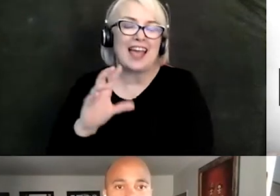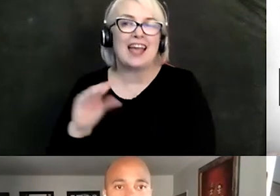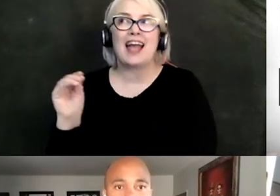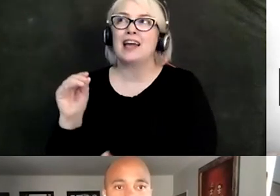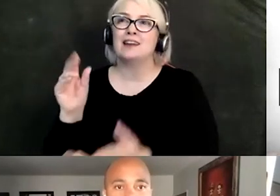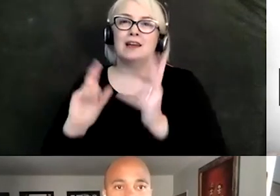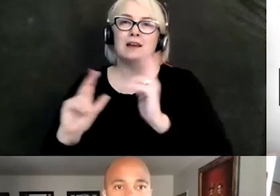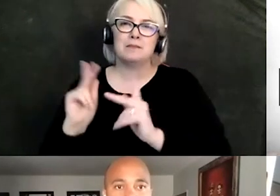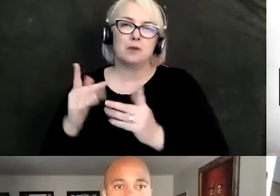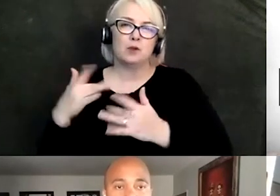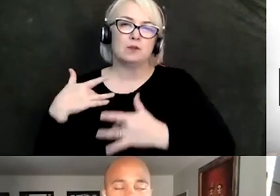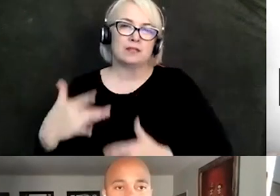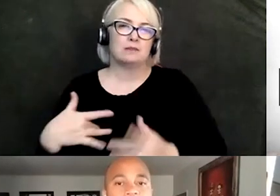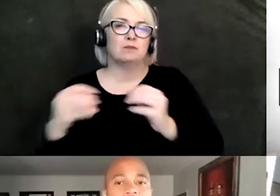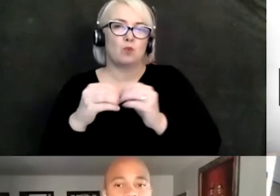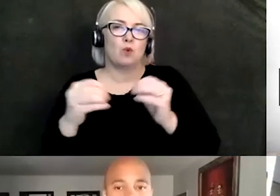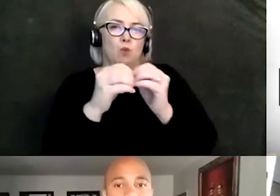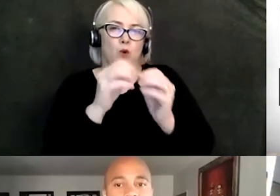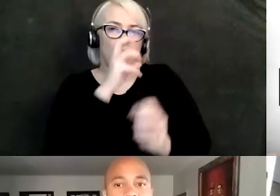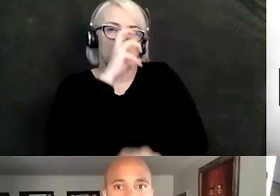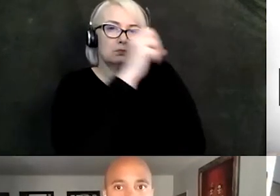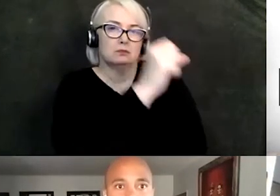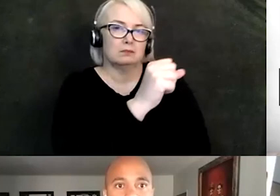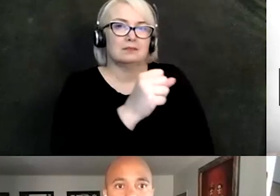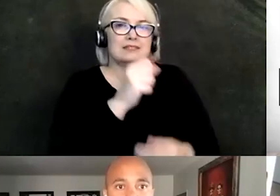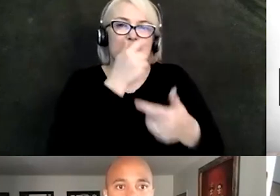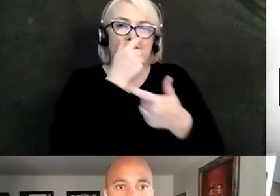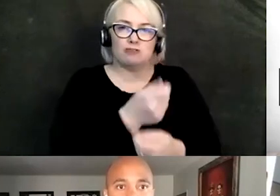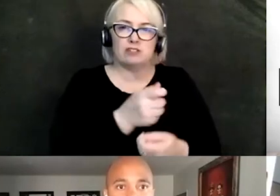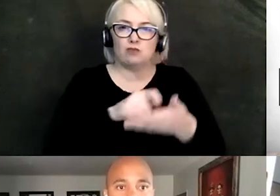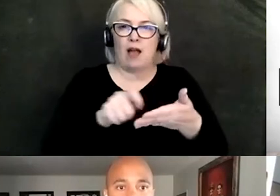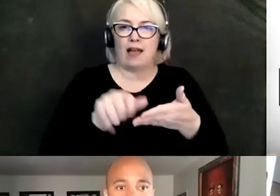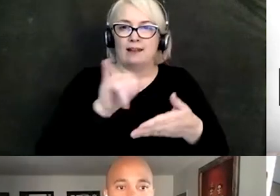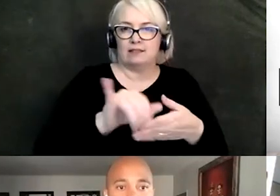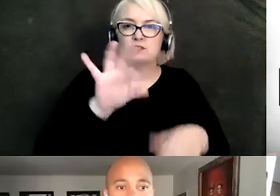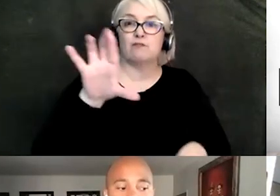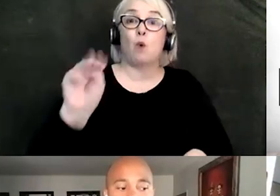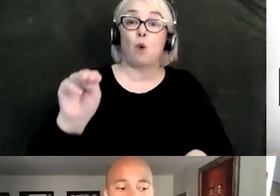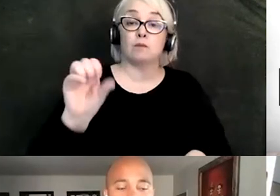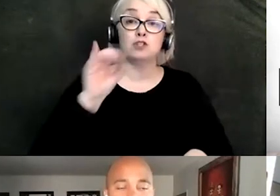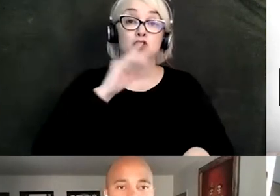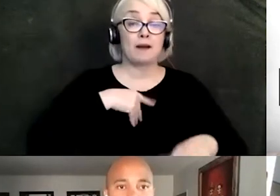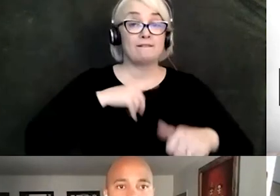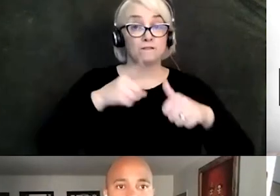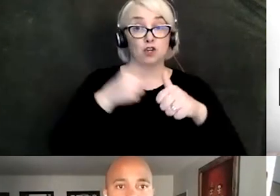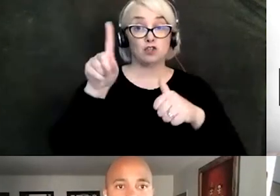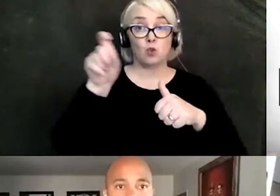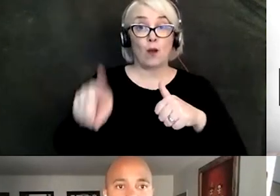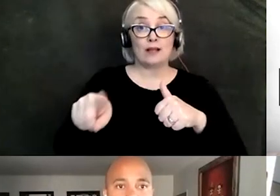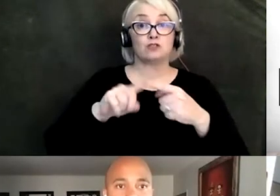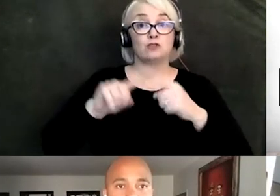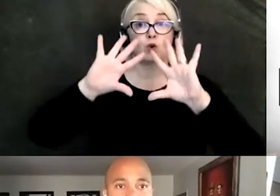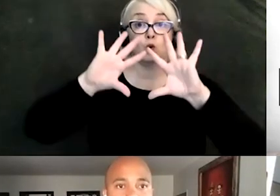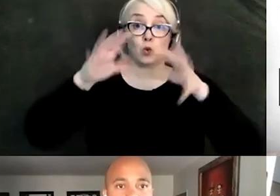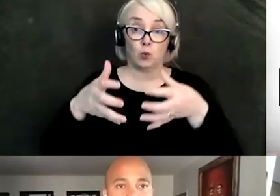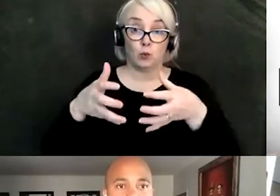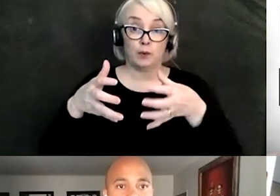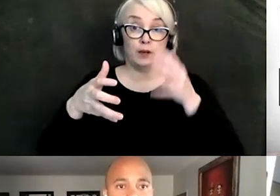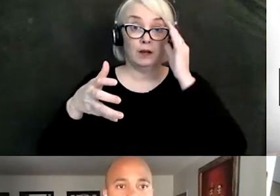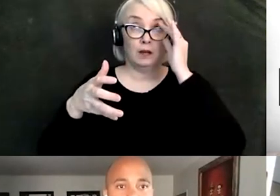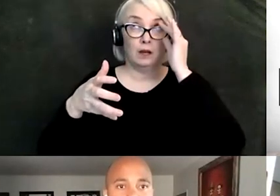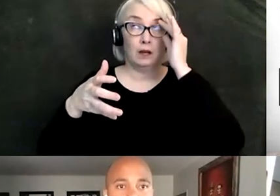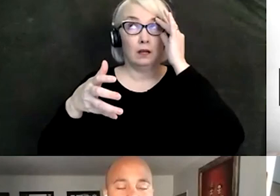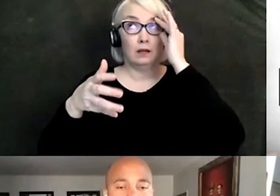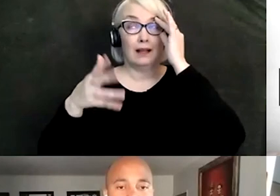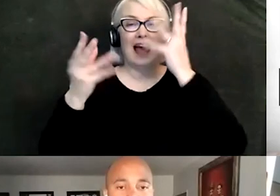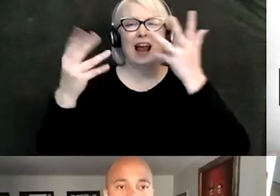to writing in this form. Um, so my first question to the group, um, I kind of want to define the terms,